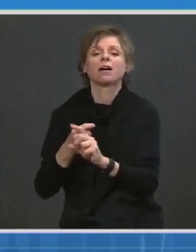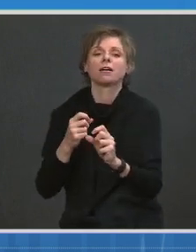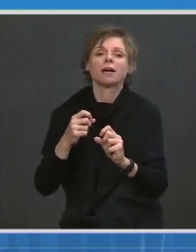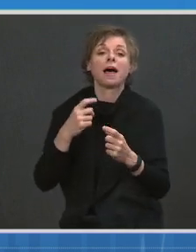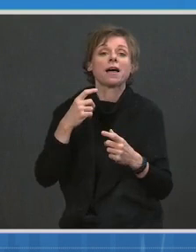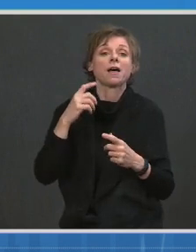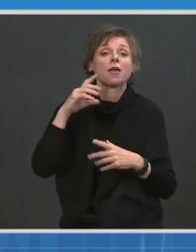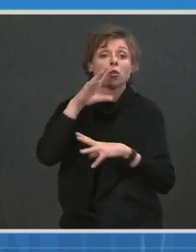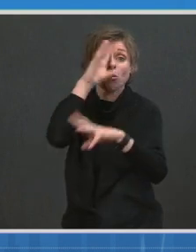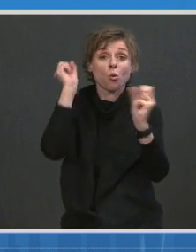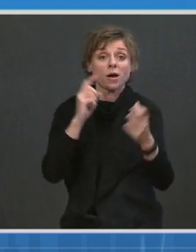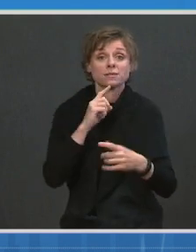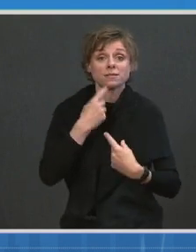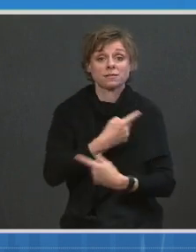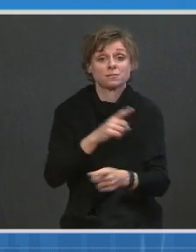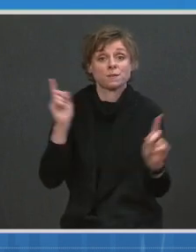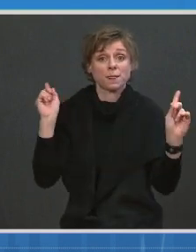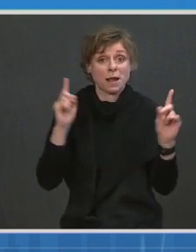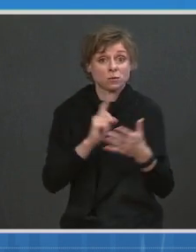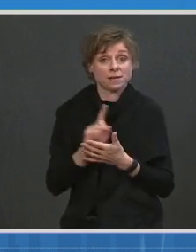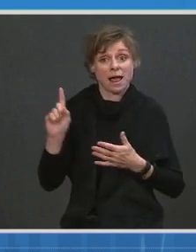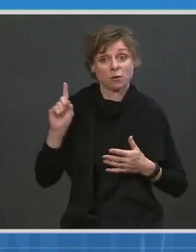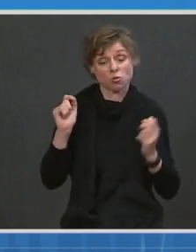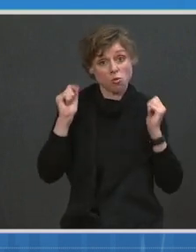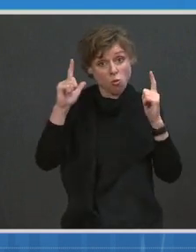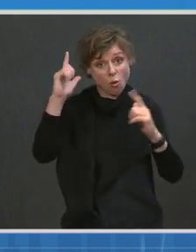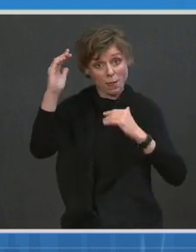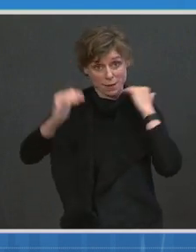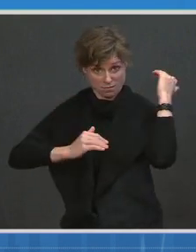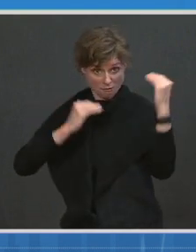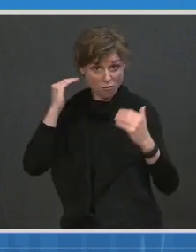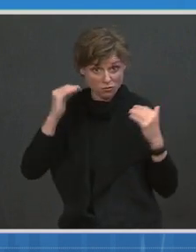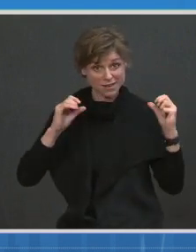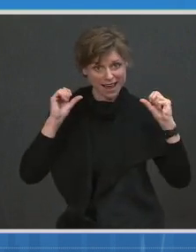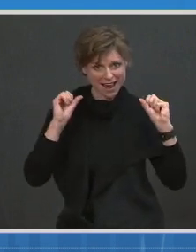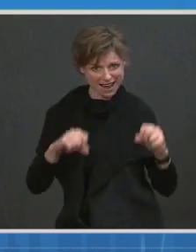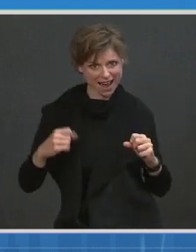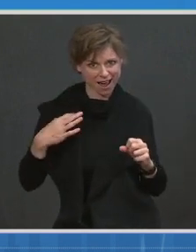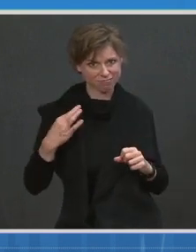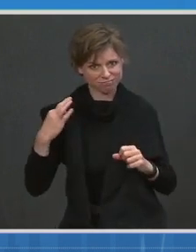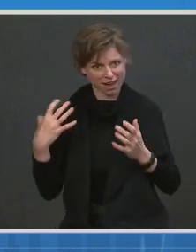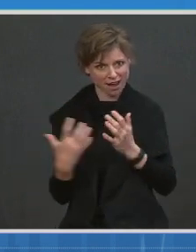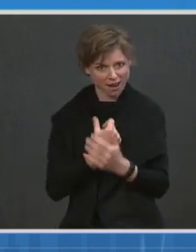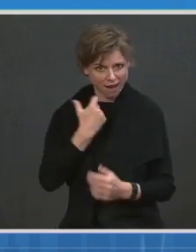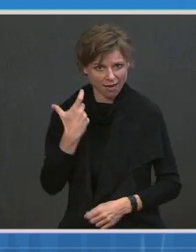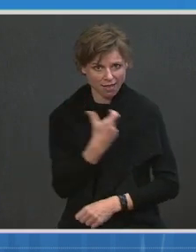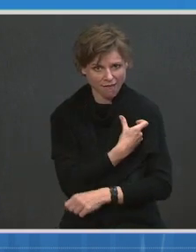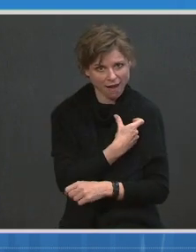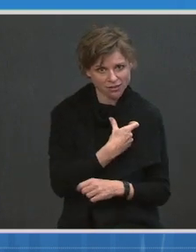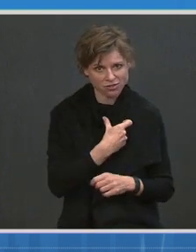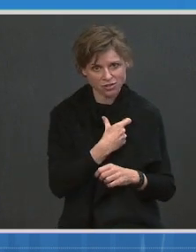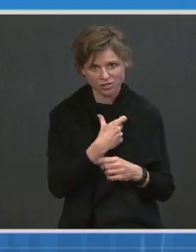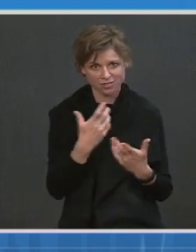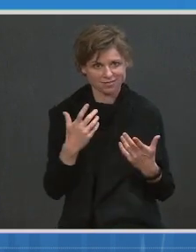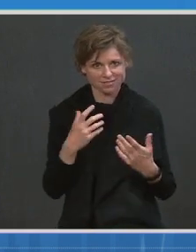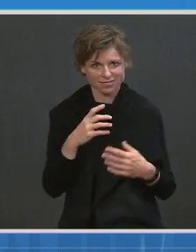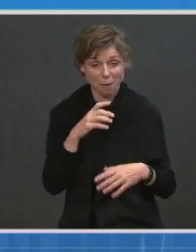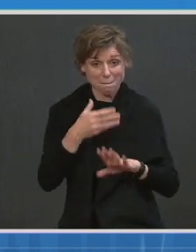eligible for vaccinations no later than May 1. All adults eligible no later than May 1.